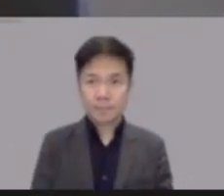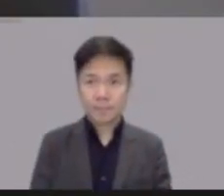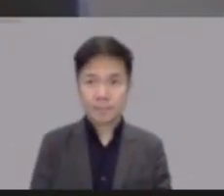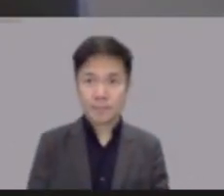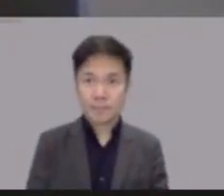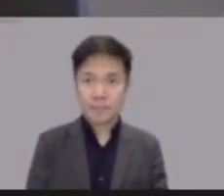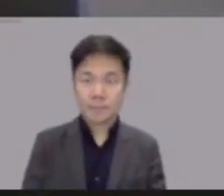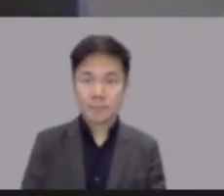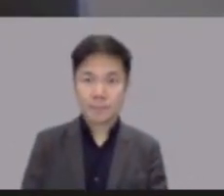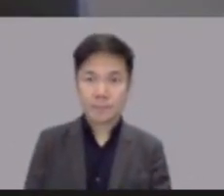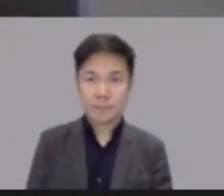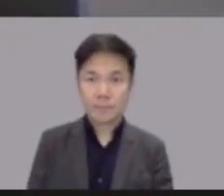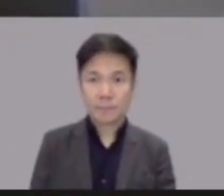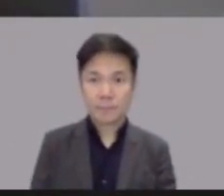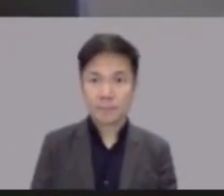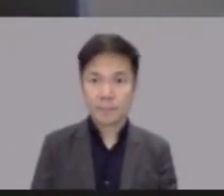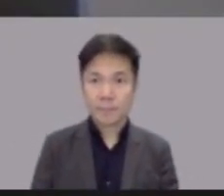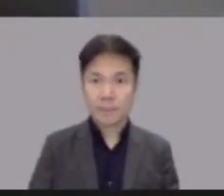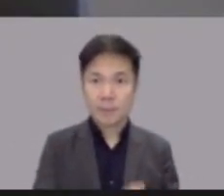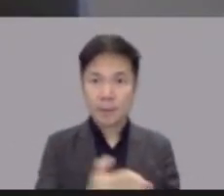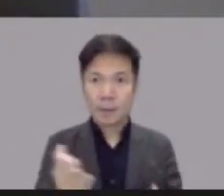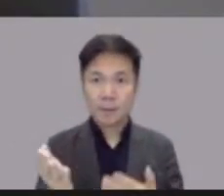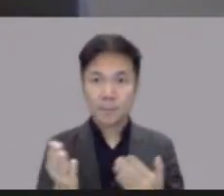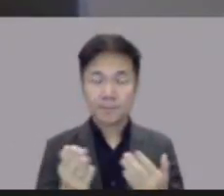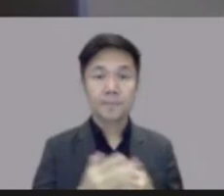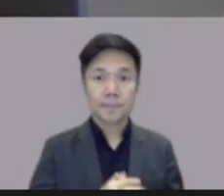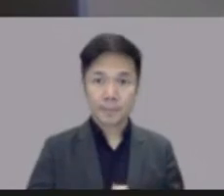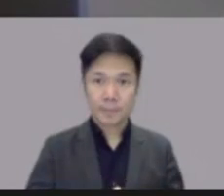excellencies distinguished delegates